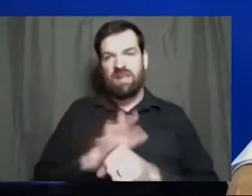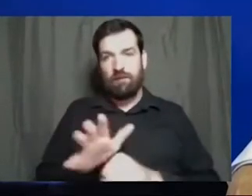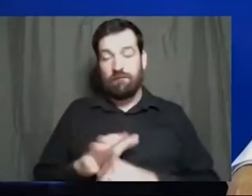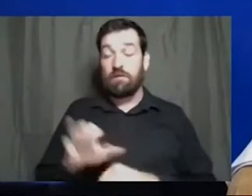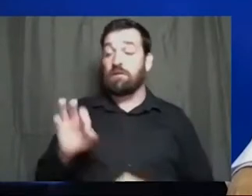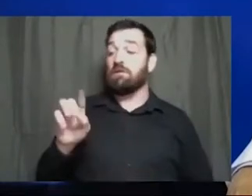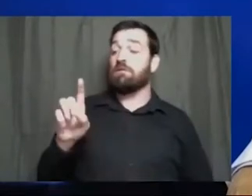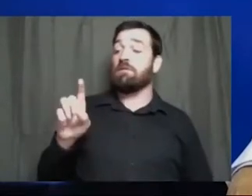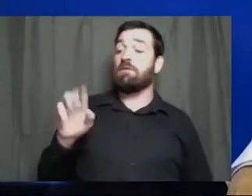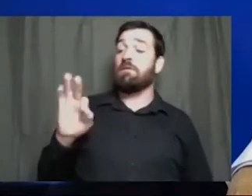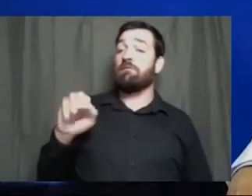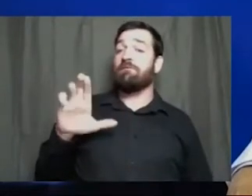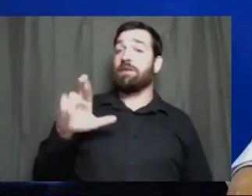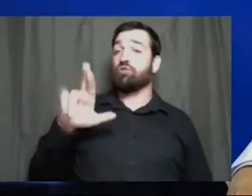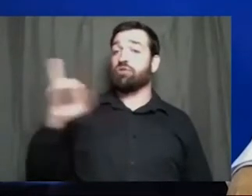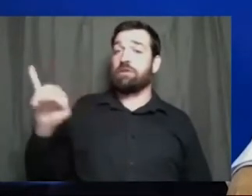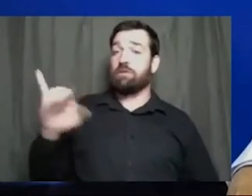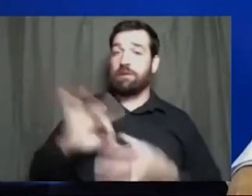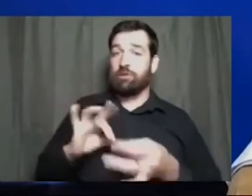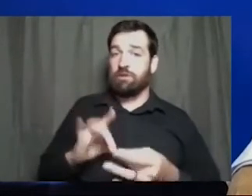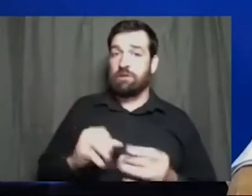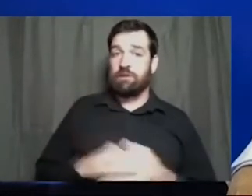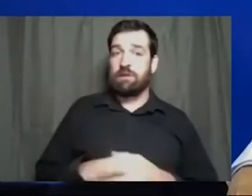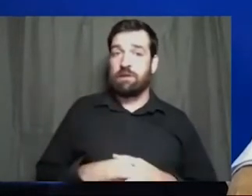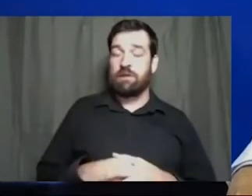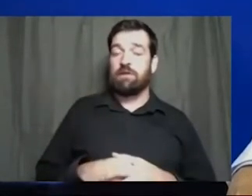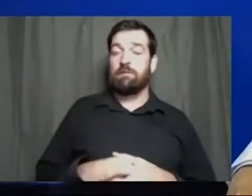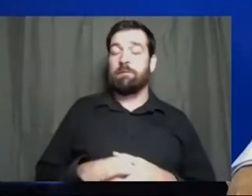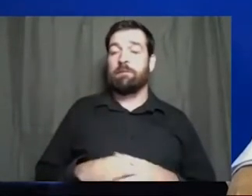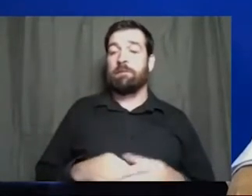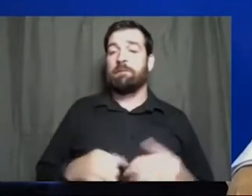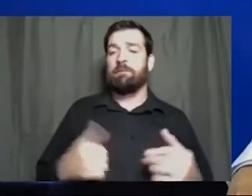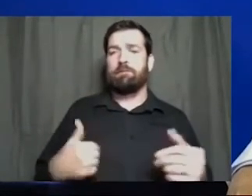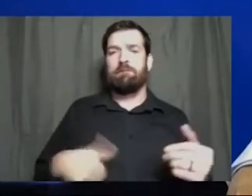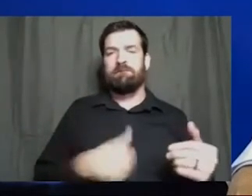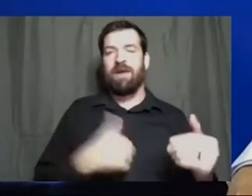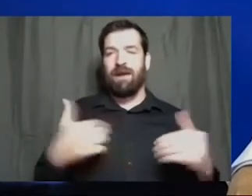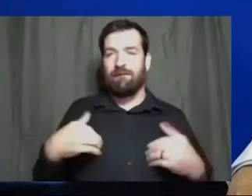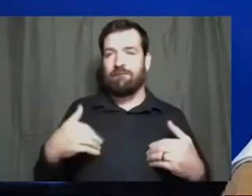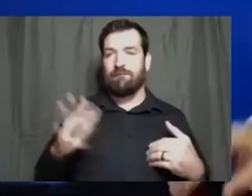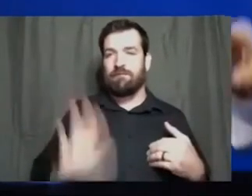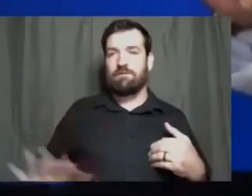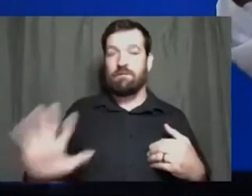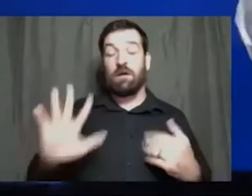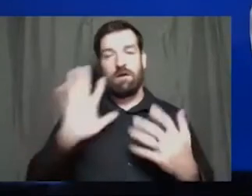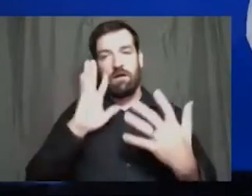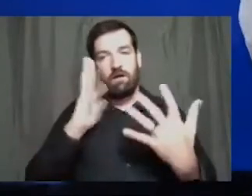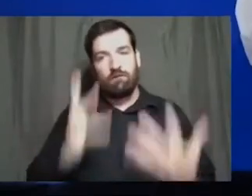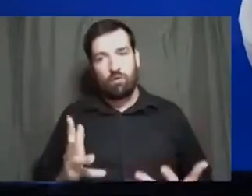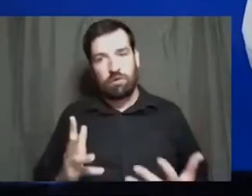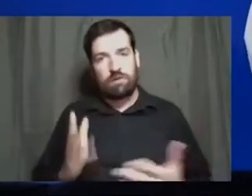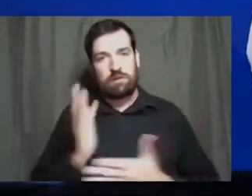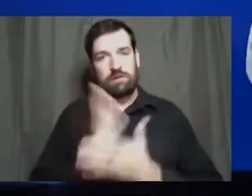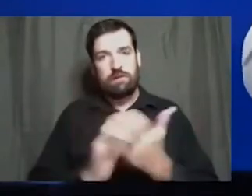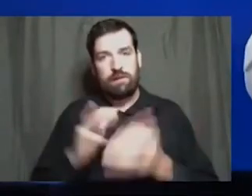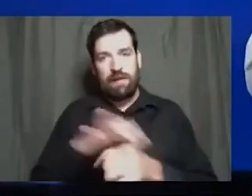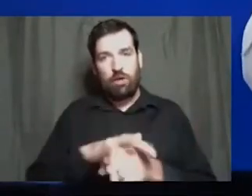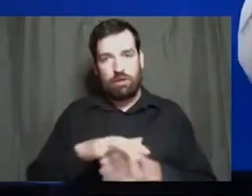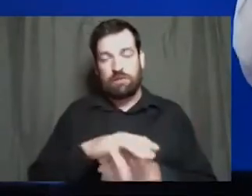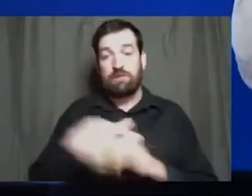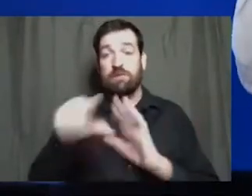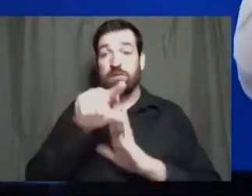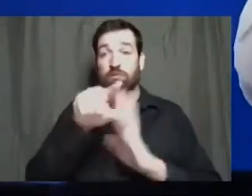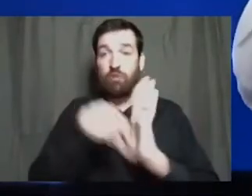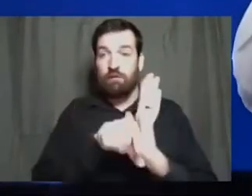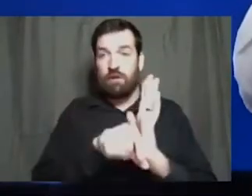right. We have about half of the, now unfortunately in some areas in like Springfield where things got way out of whack, or